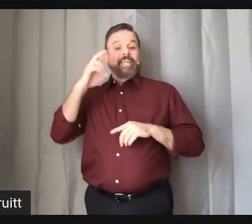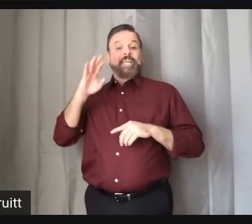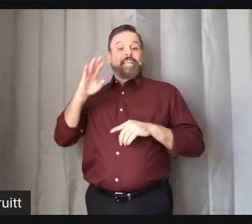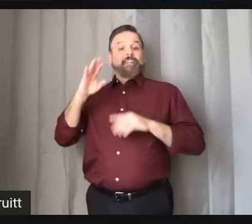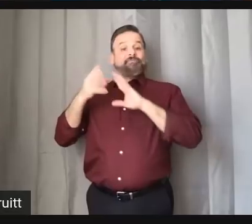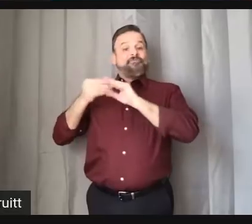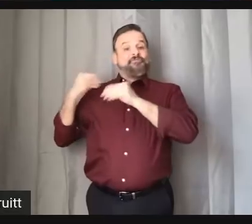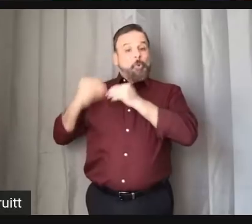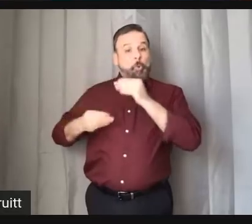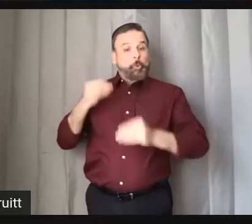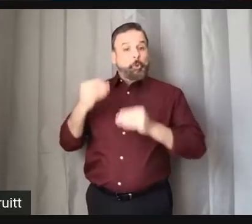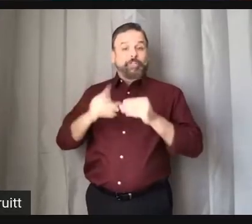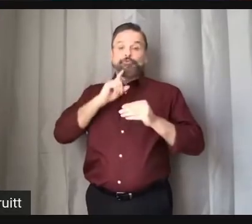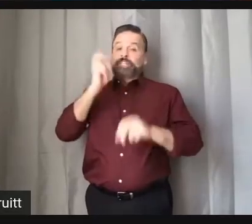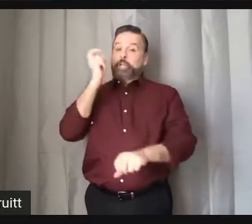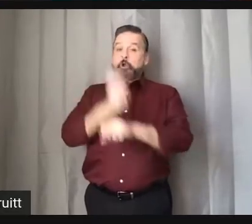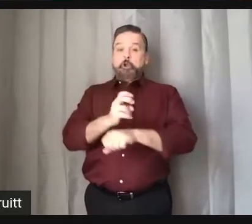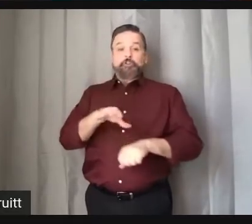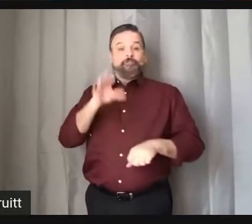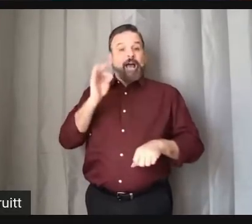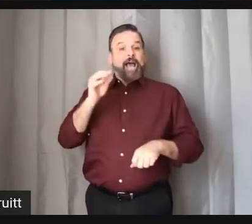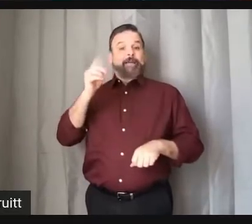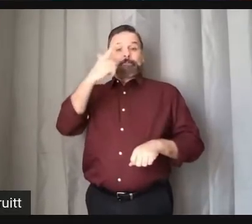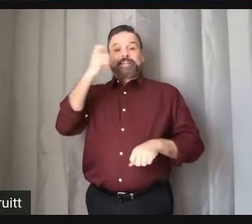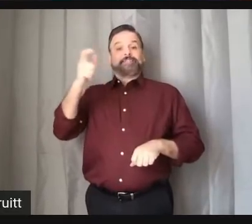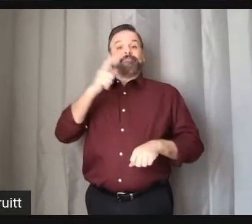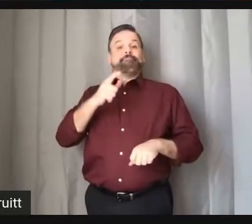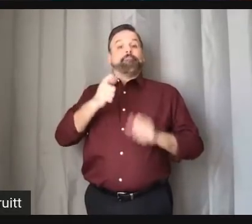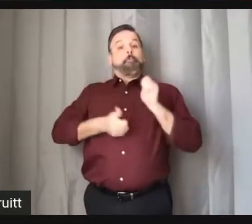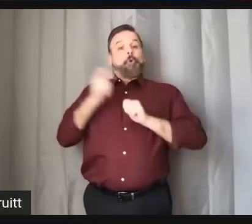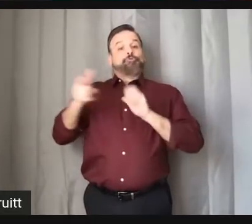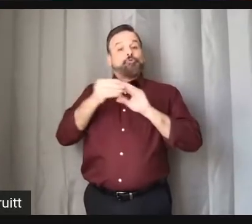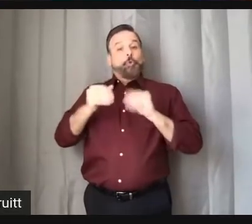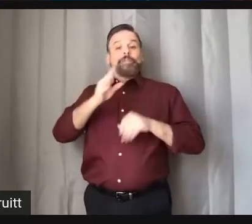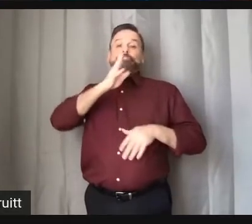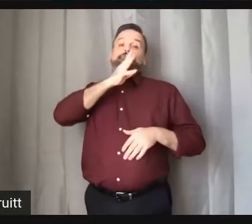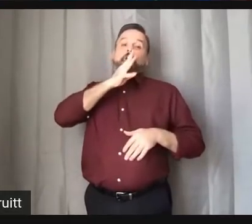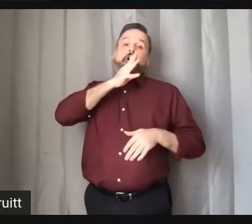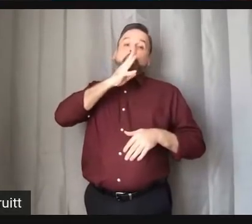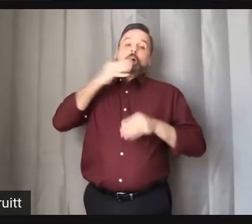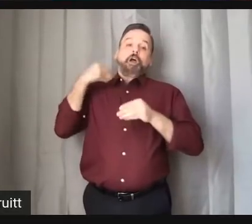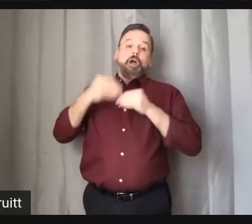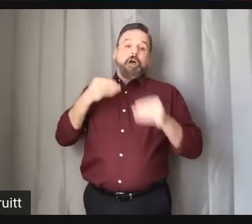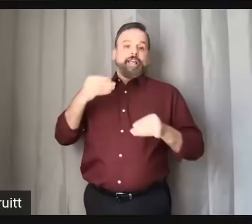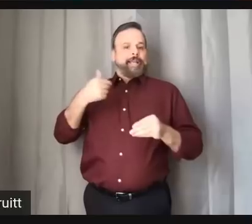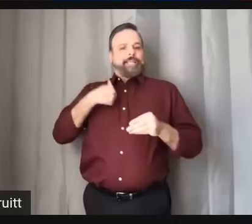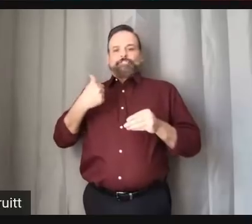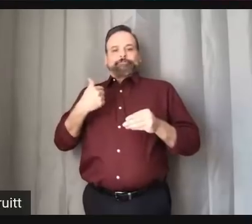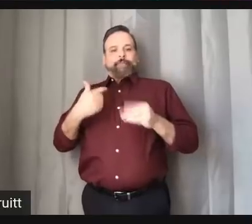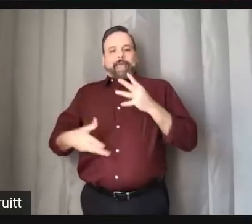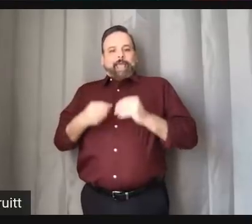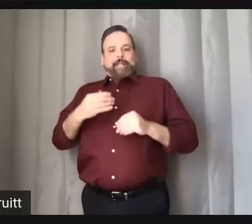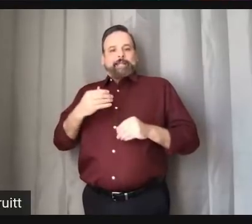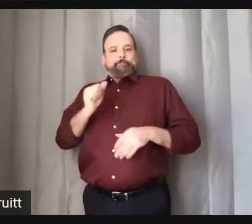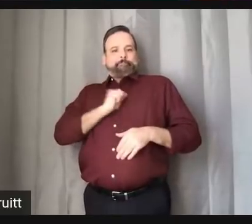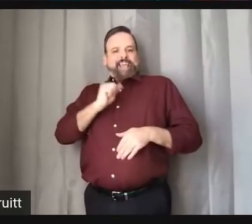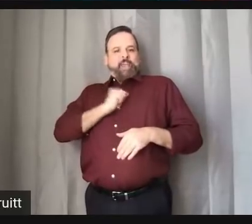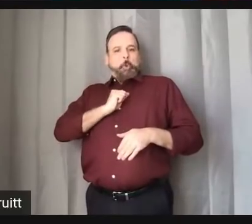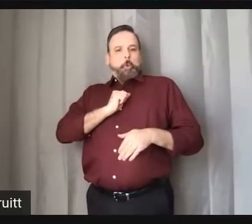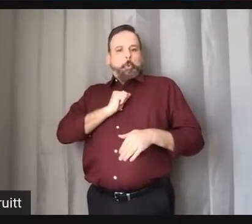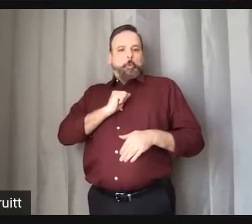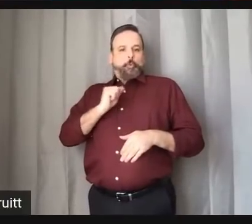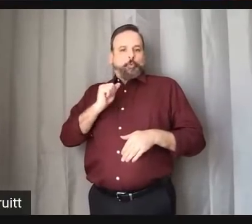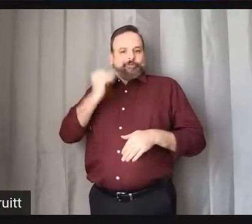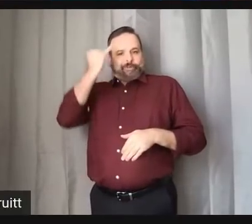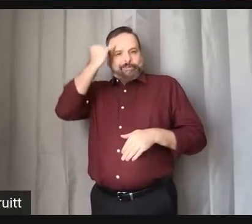find anything that's not word of mouth. And I just put my own spin on it. And I learned about